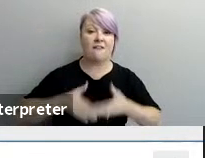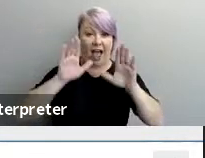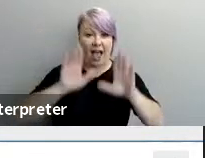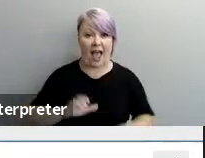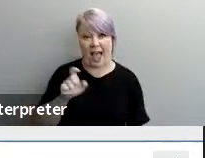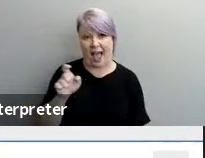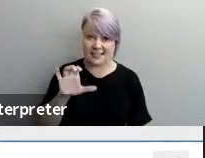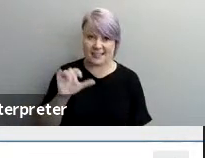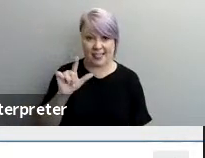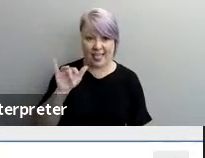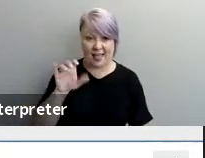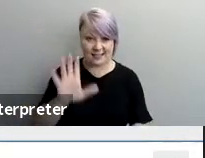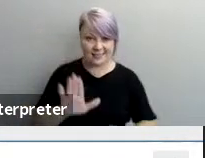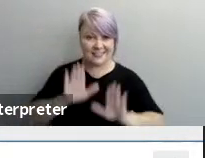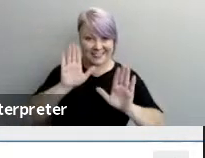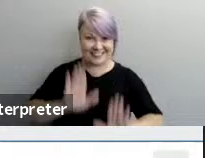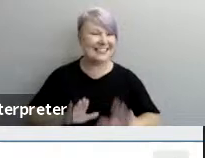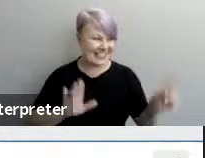If